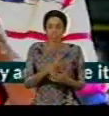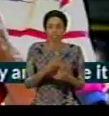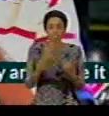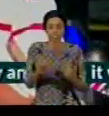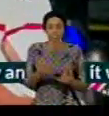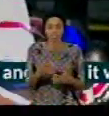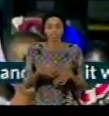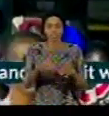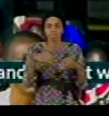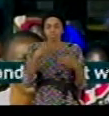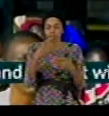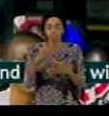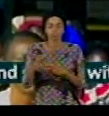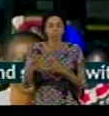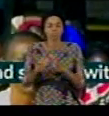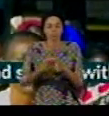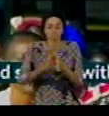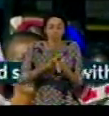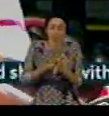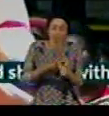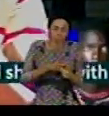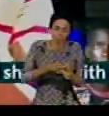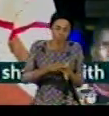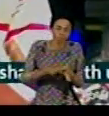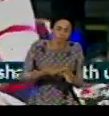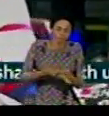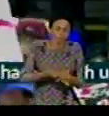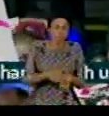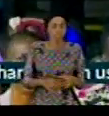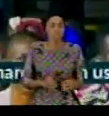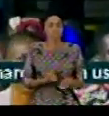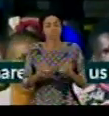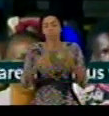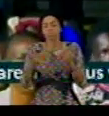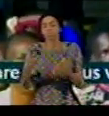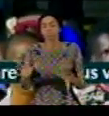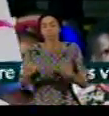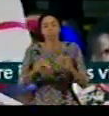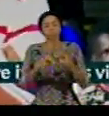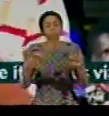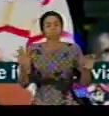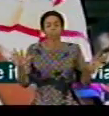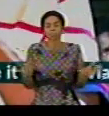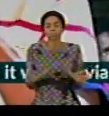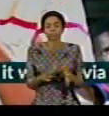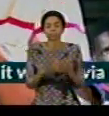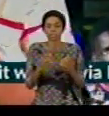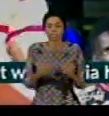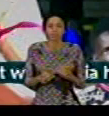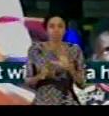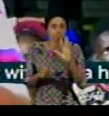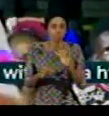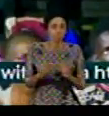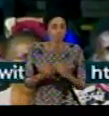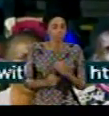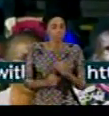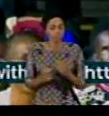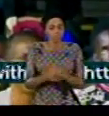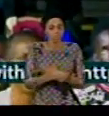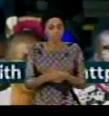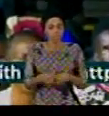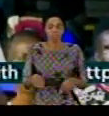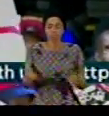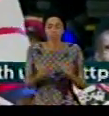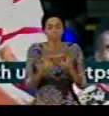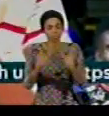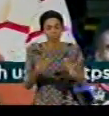to do massage they do one test or the other everything's zero I'm almost four five days then I went to the doctor born